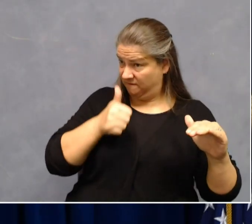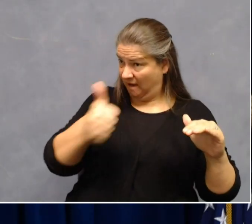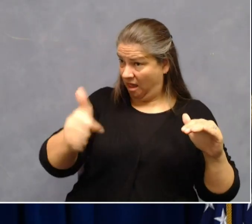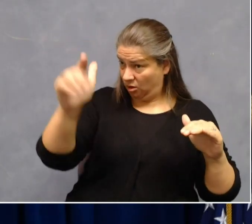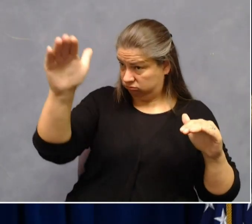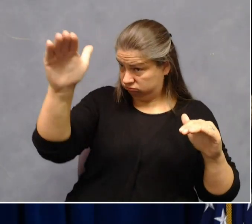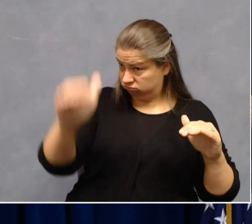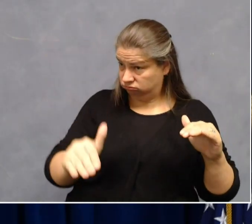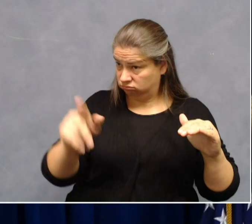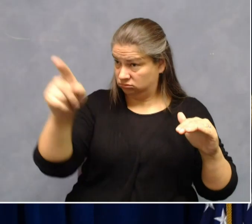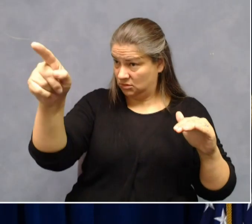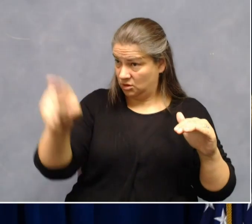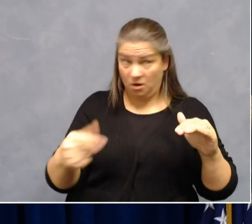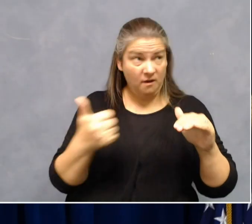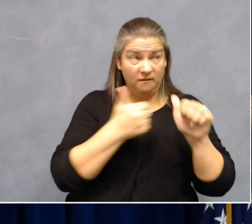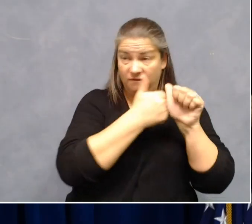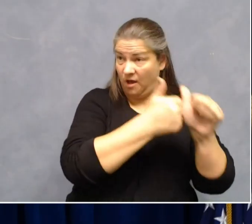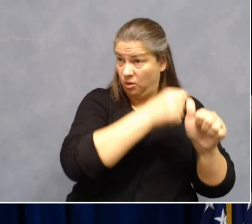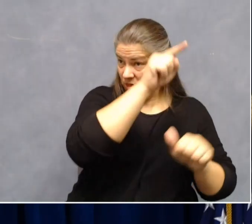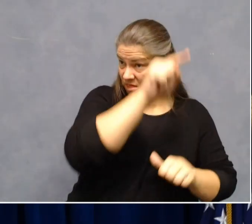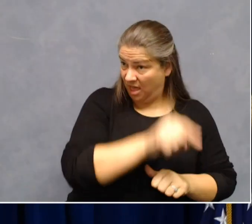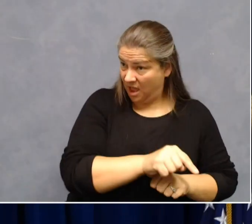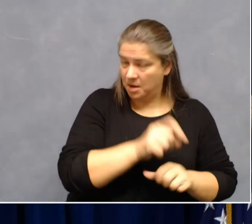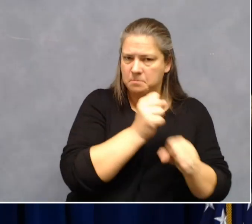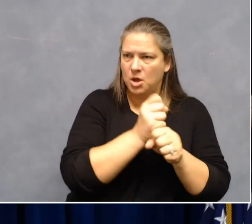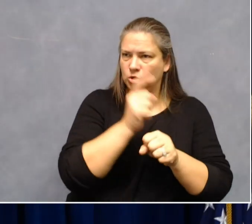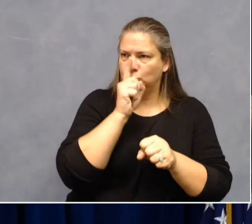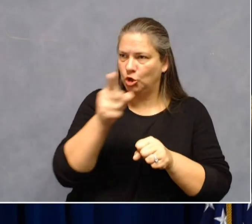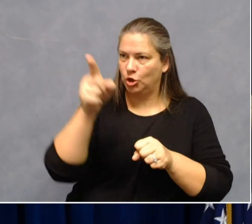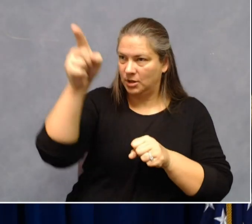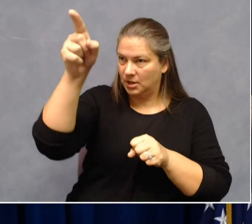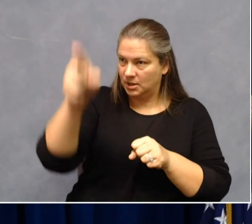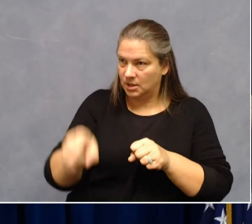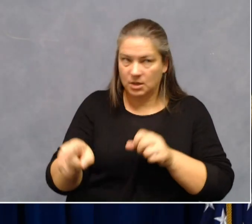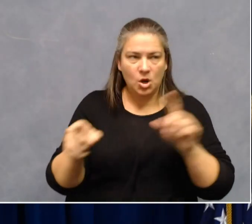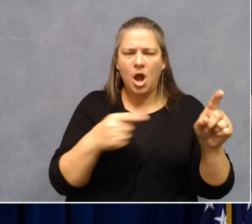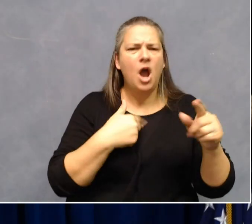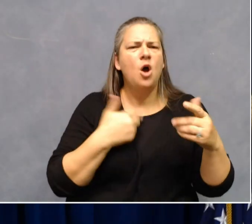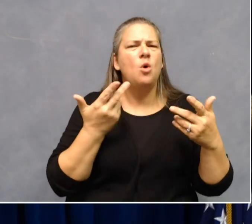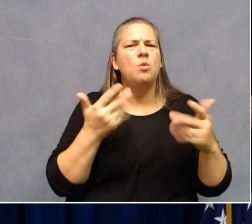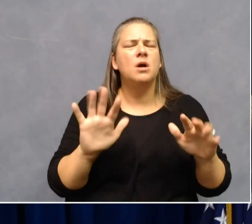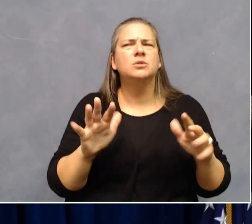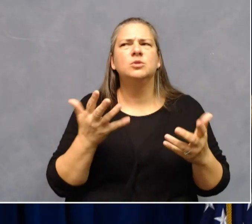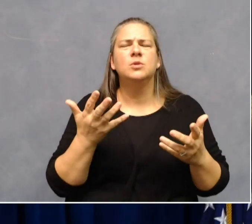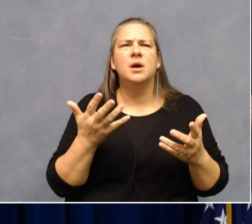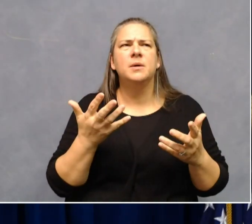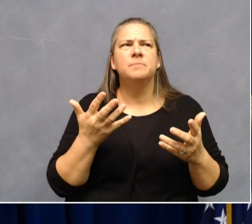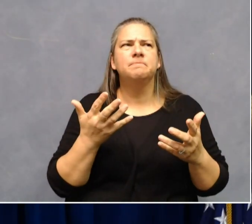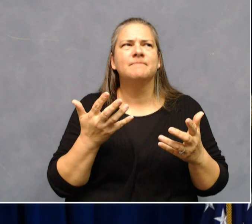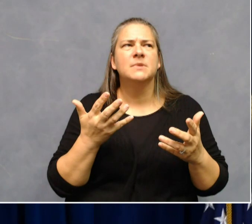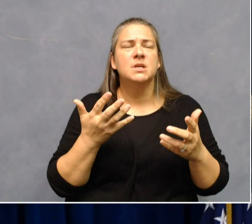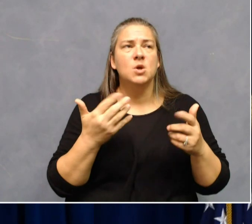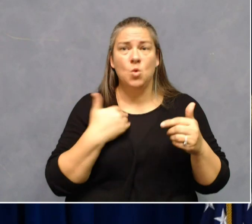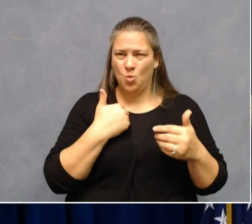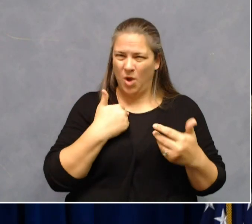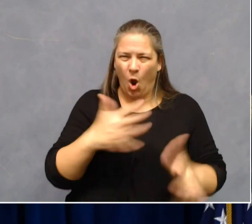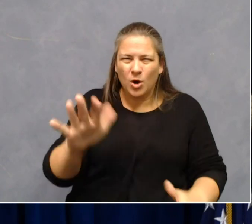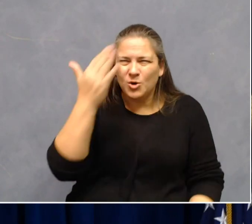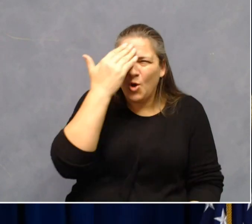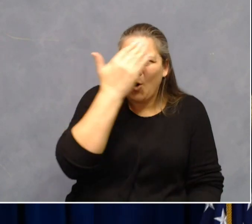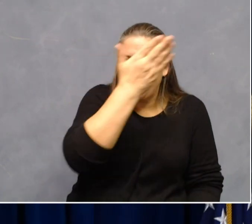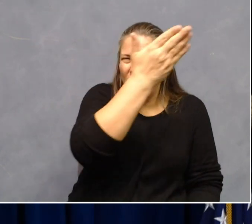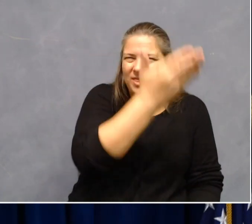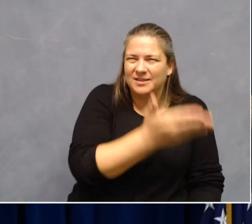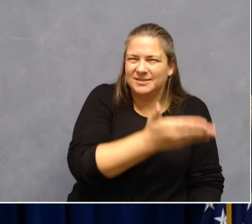get that right, that we don't push so hard on some of the practices that we know can lessen